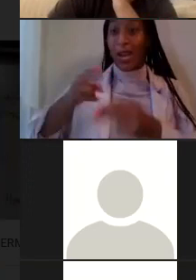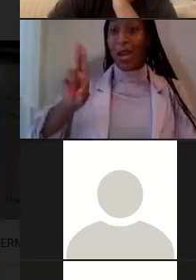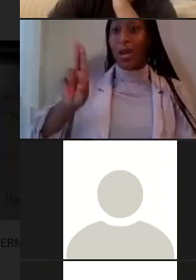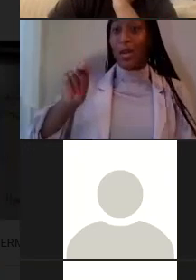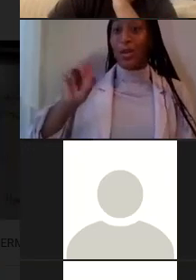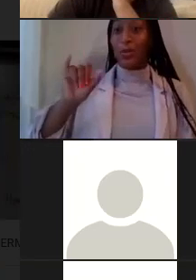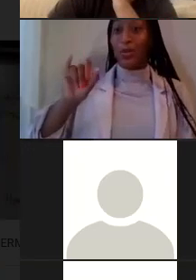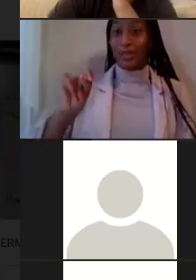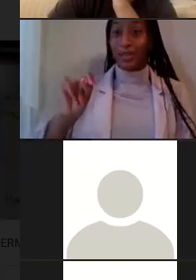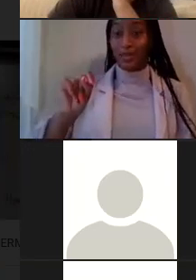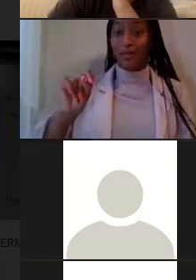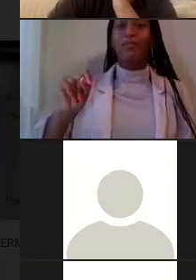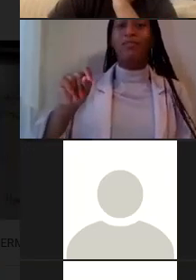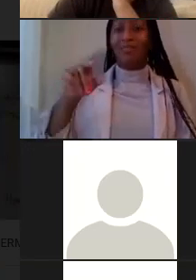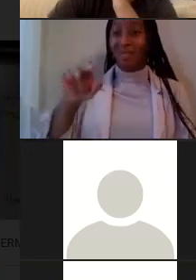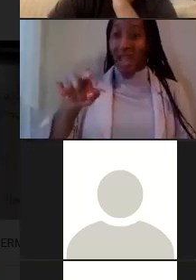Okay, so